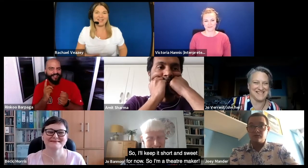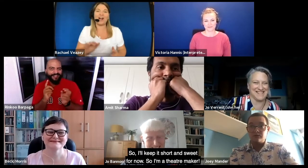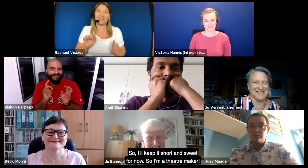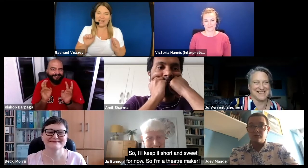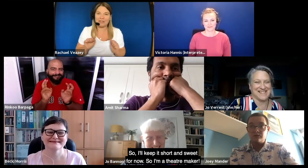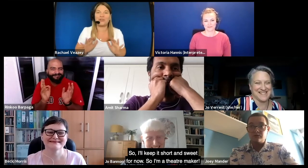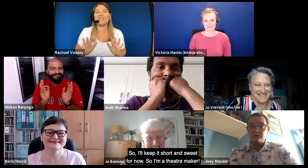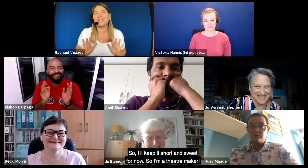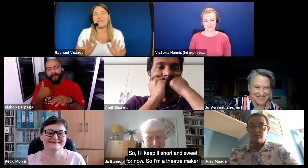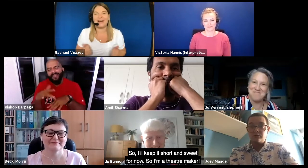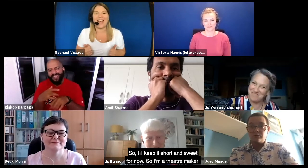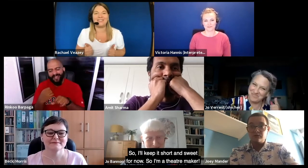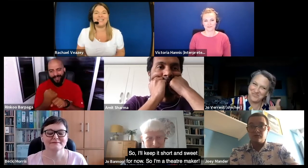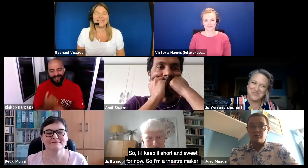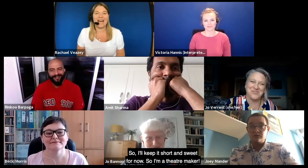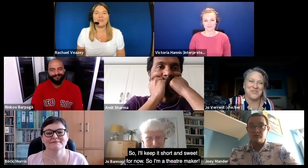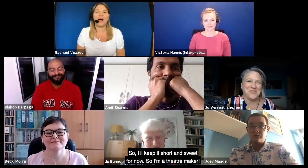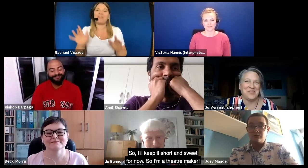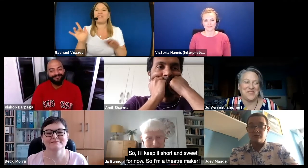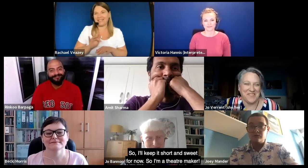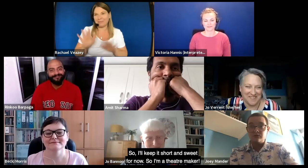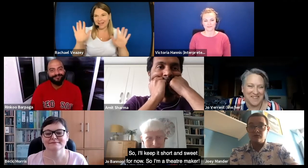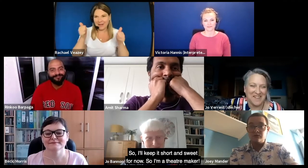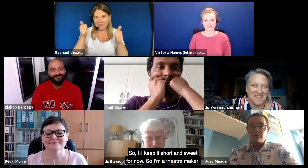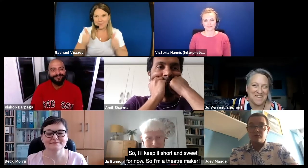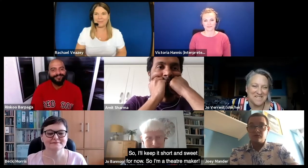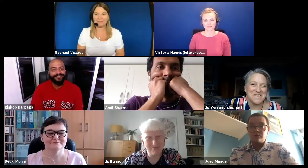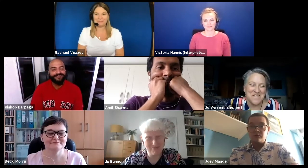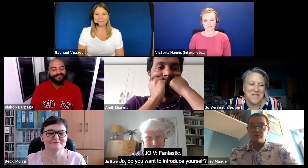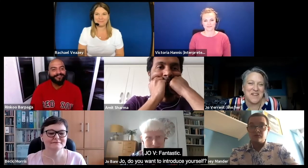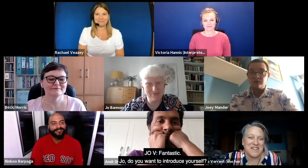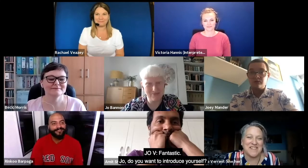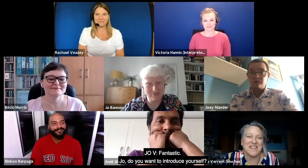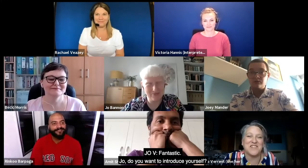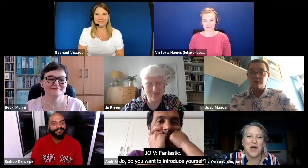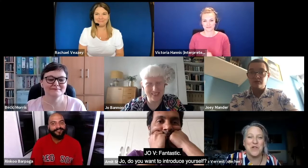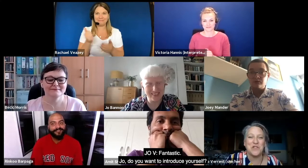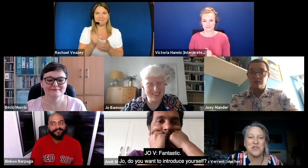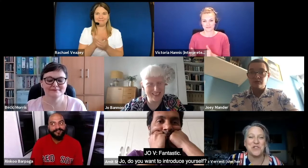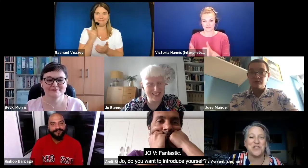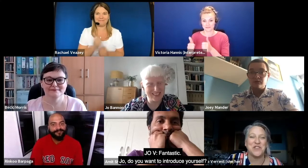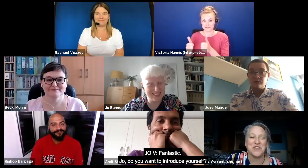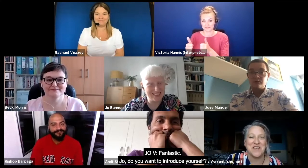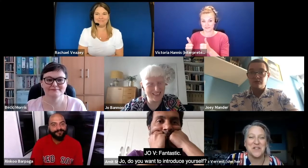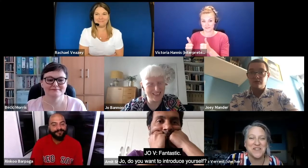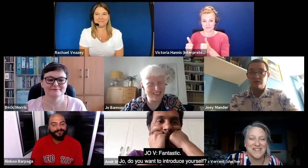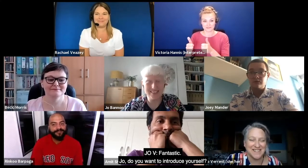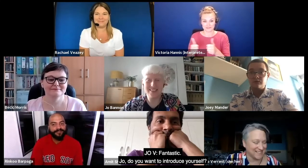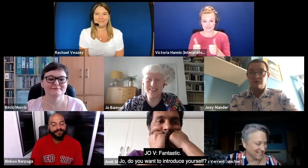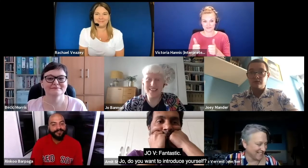think I'll just keep it short and sweet for now. So I'm a theatre maker. Fantastic. Jo, do you want to introduce